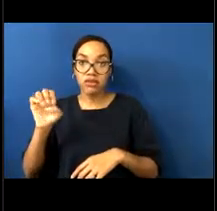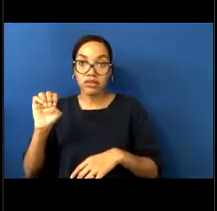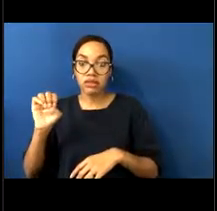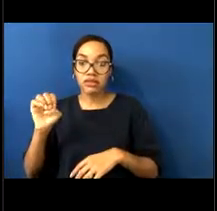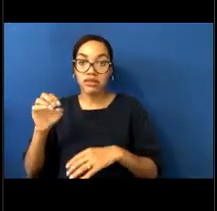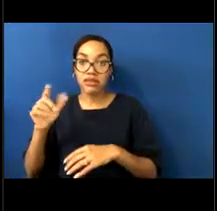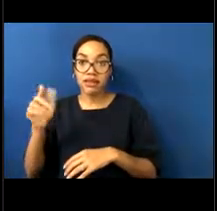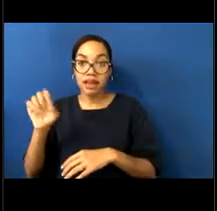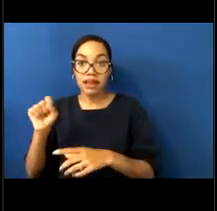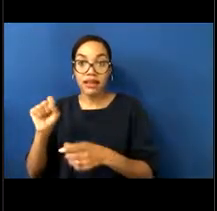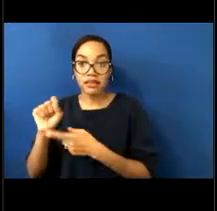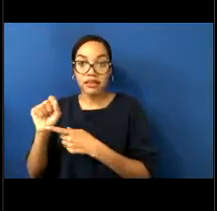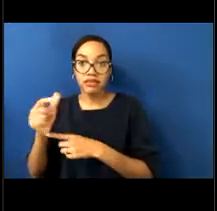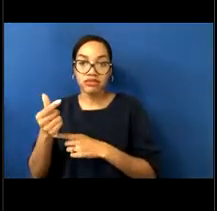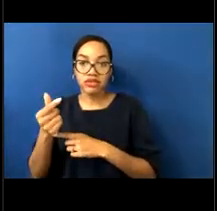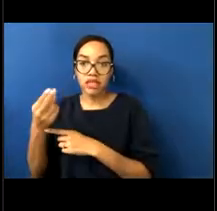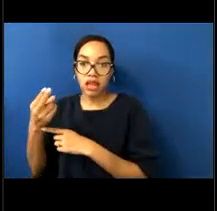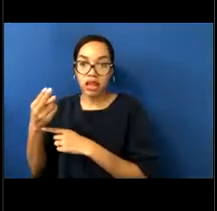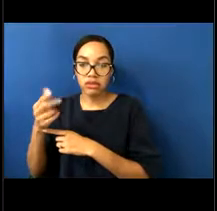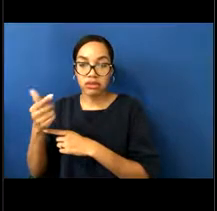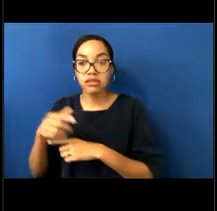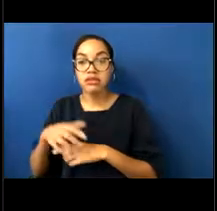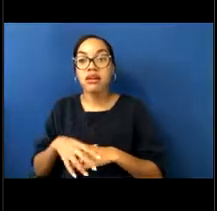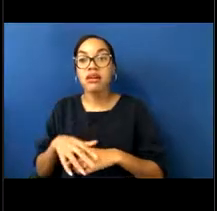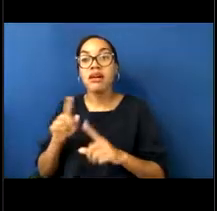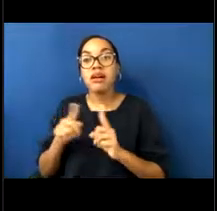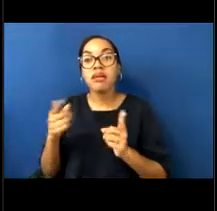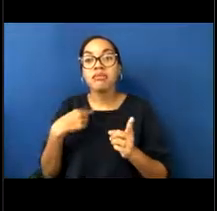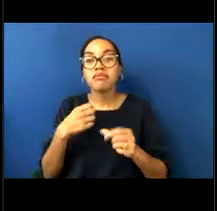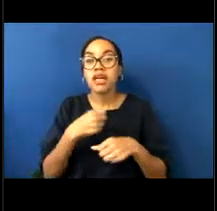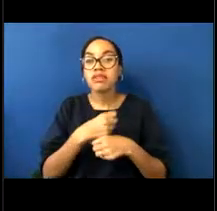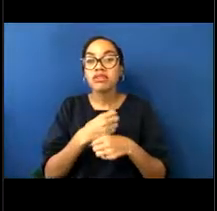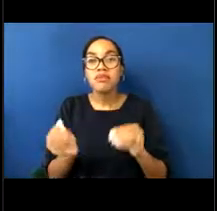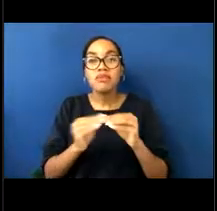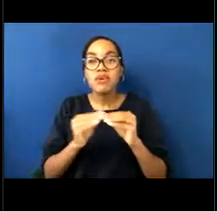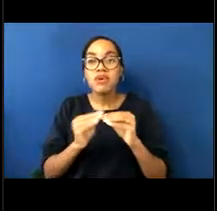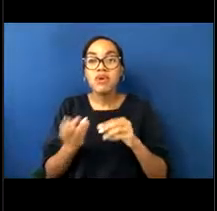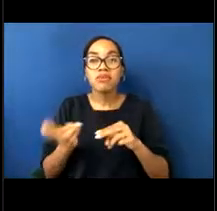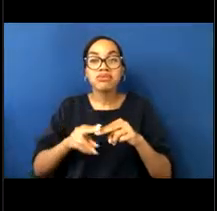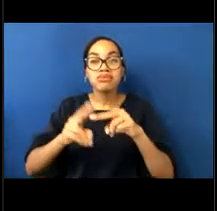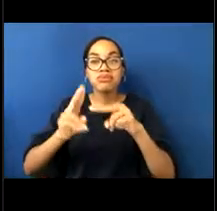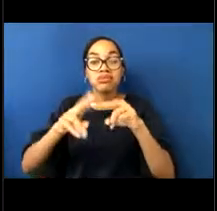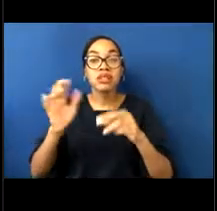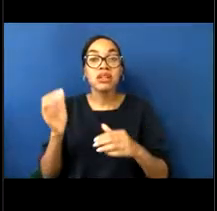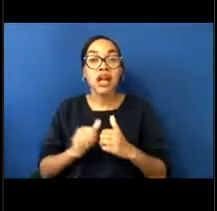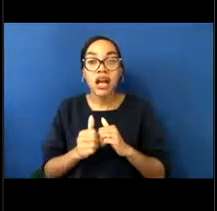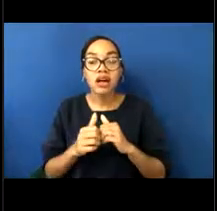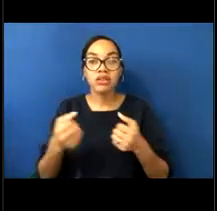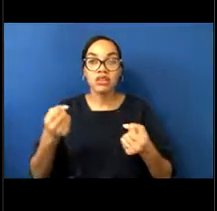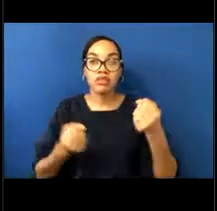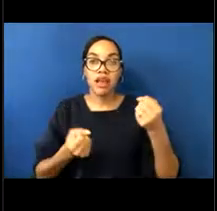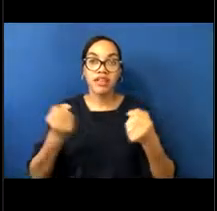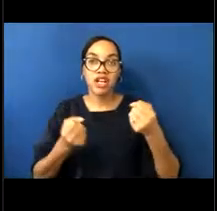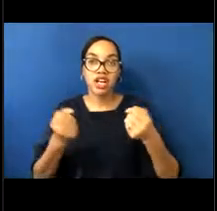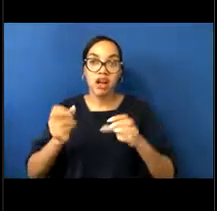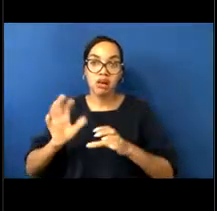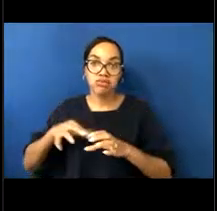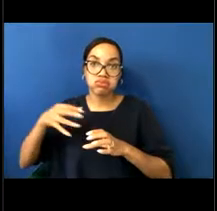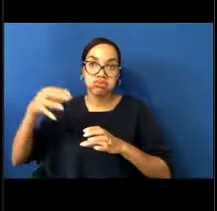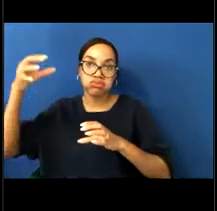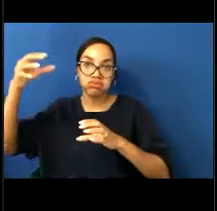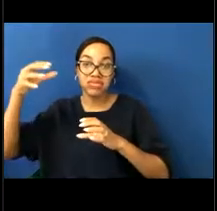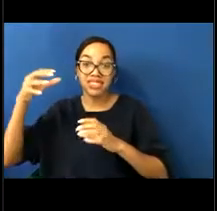things like driving our motor vehicles, burning natural gas. So that carbon dioxide then, that excess carbon dioxide reaches